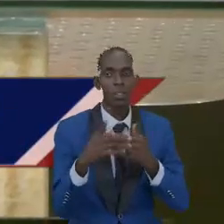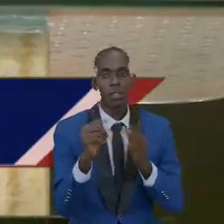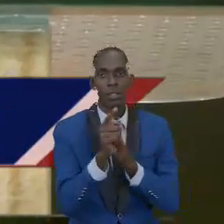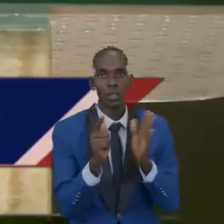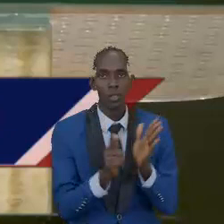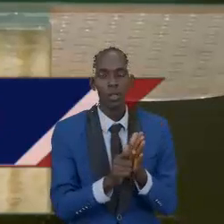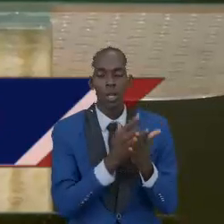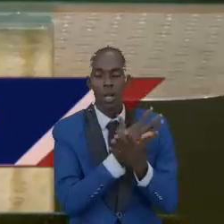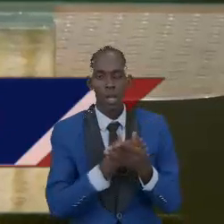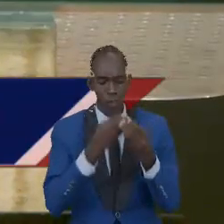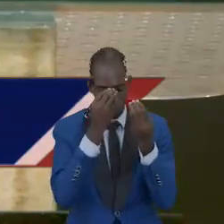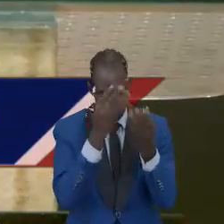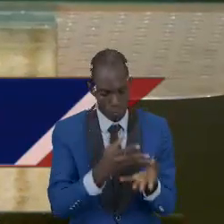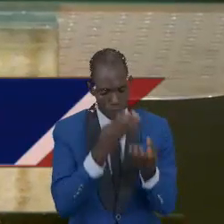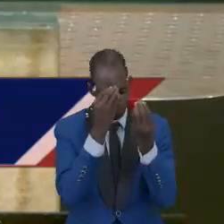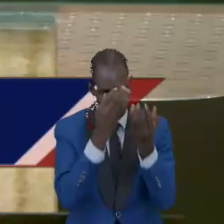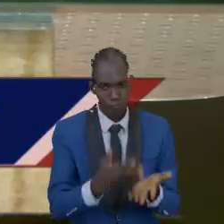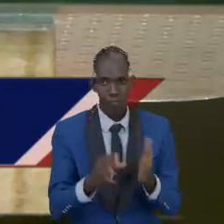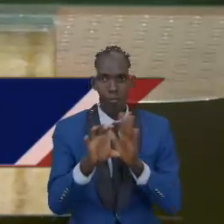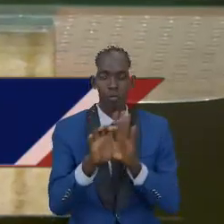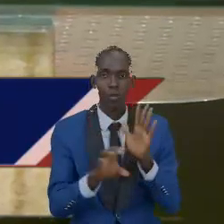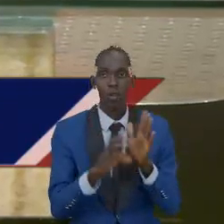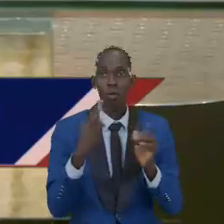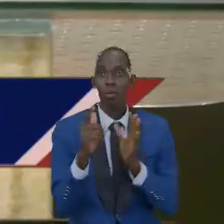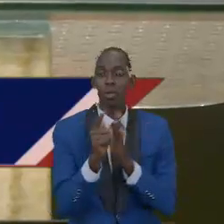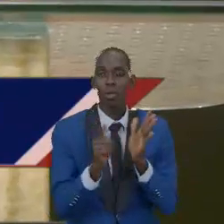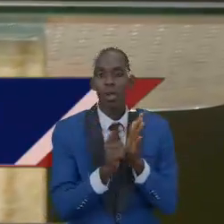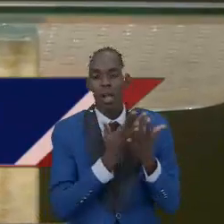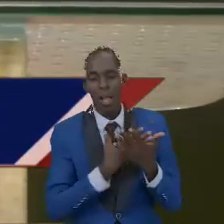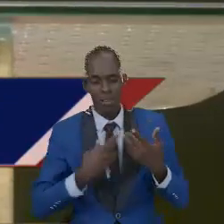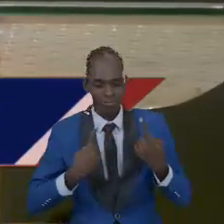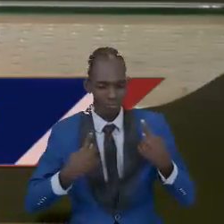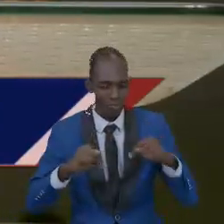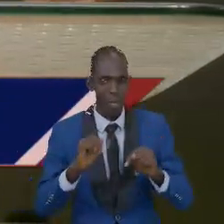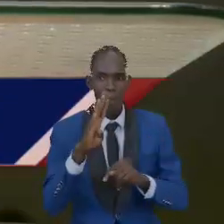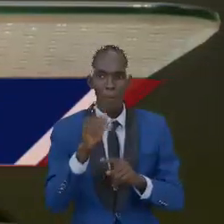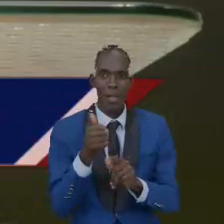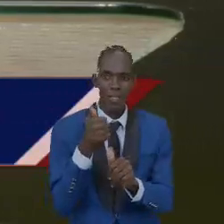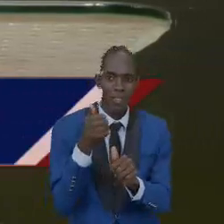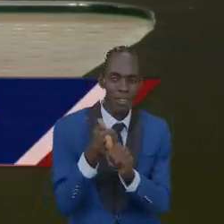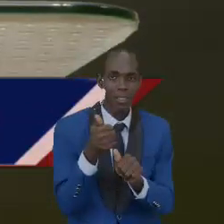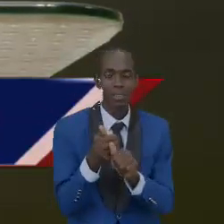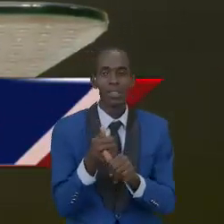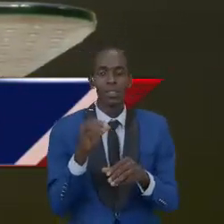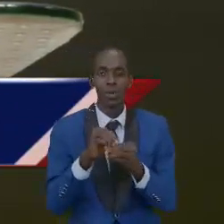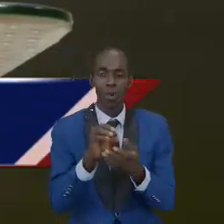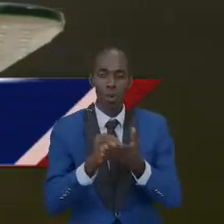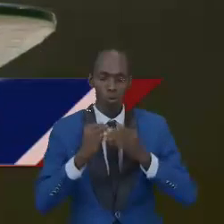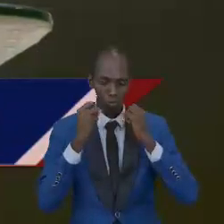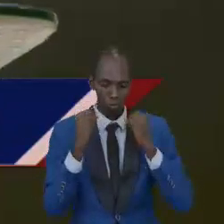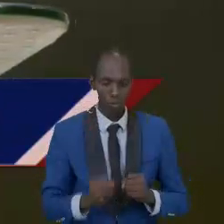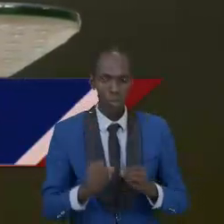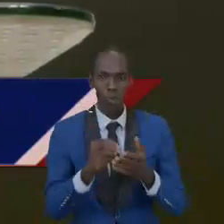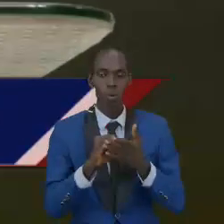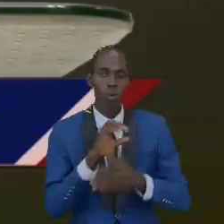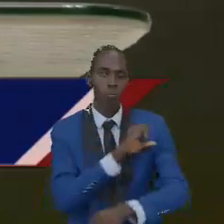the commandments of the law and trying that by himself, in his own strength, in his own power,